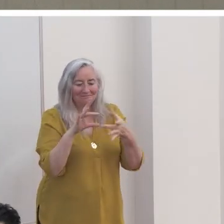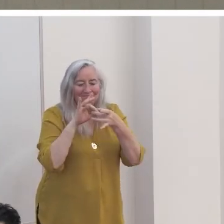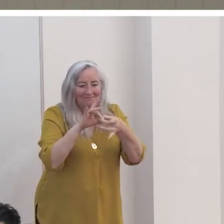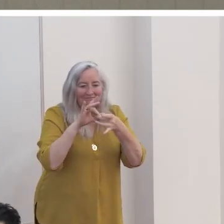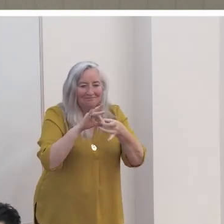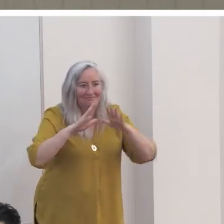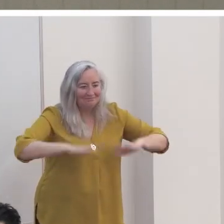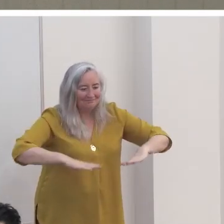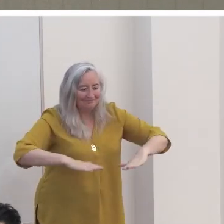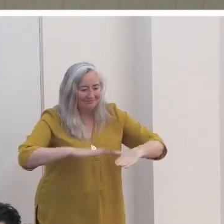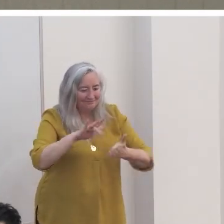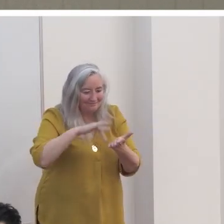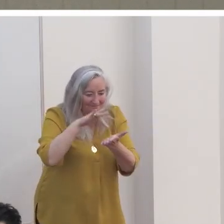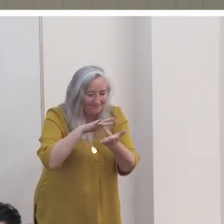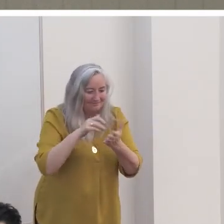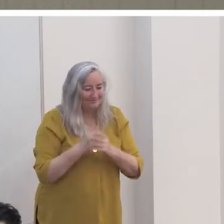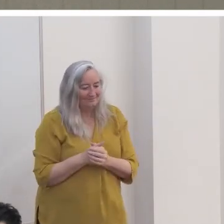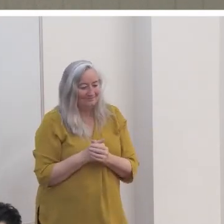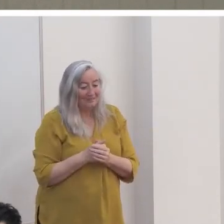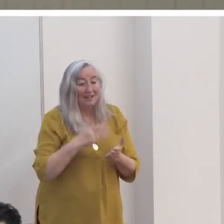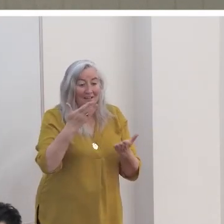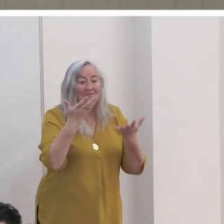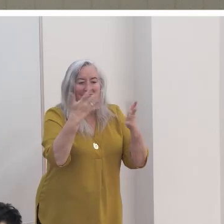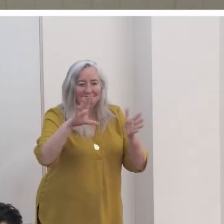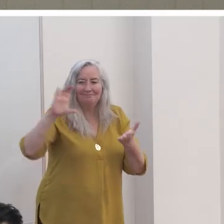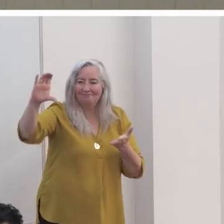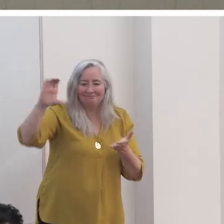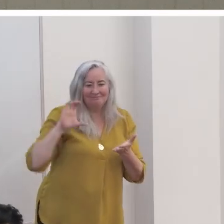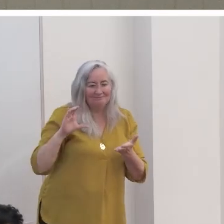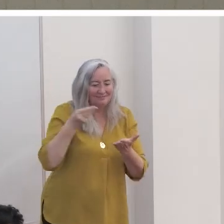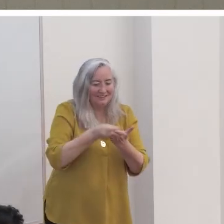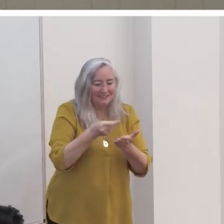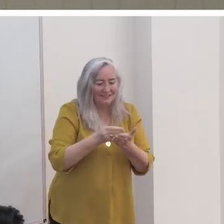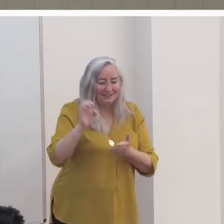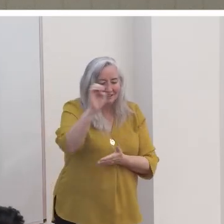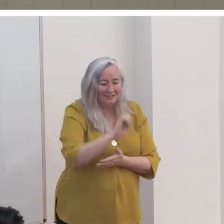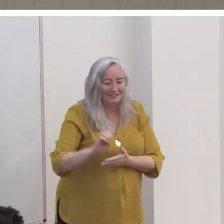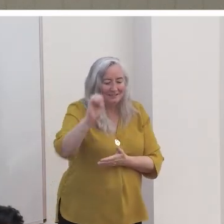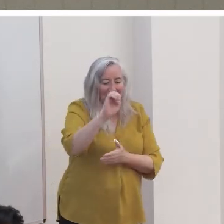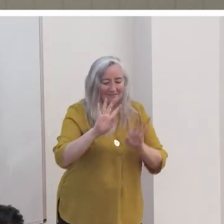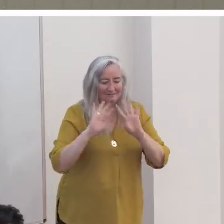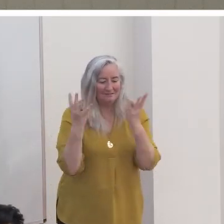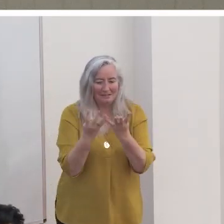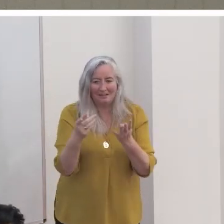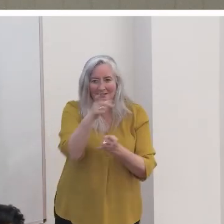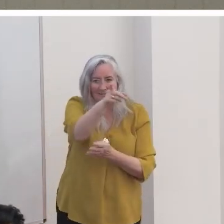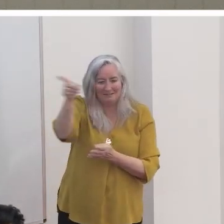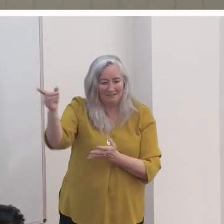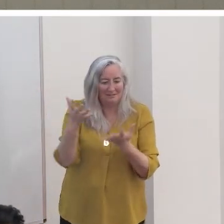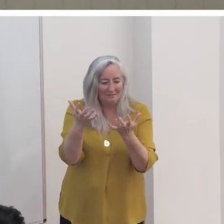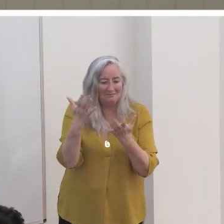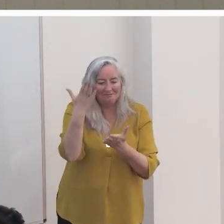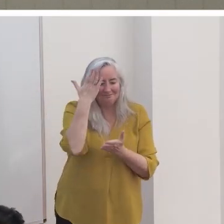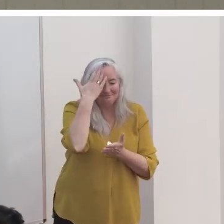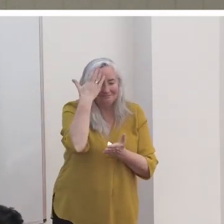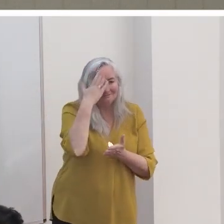know exactly the particular characteristics of the audience. So, and all this data will not be shared with anyone other